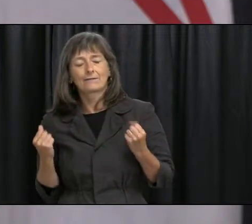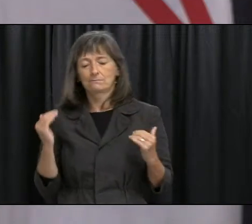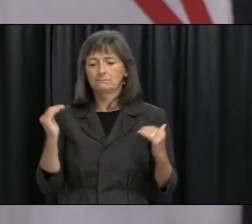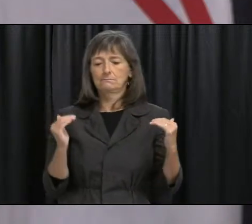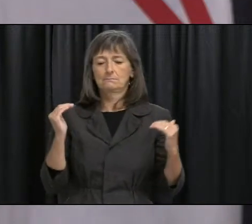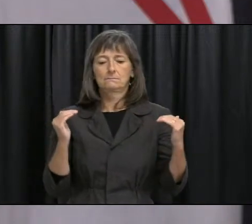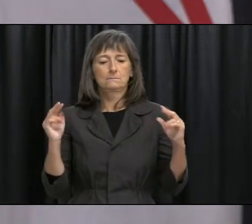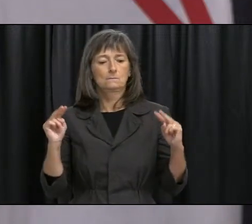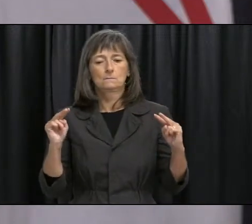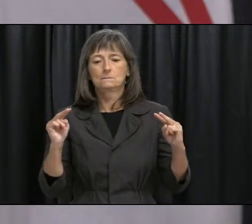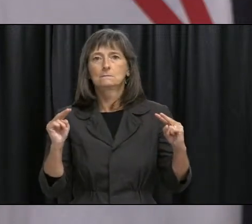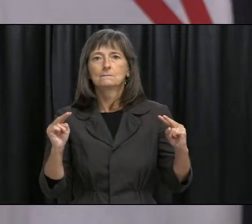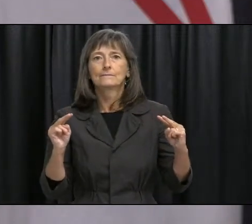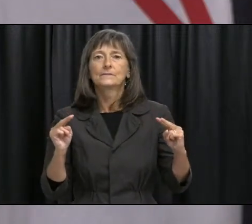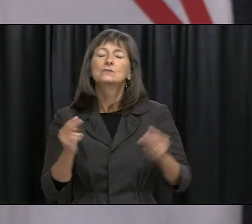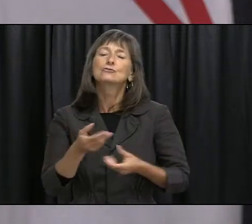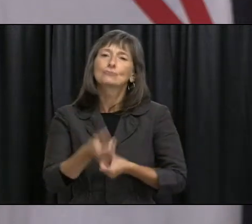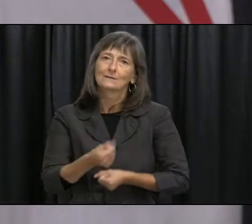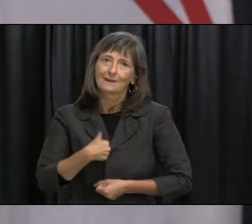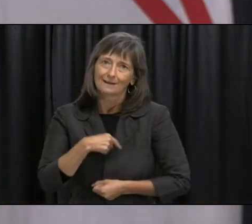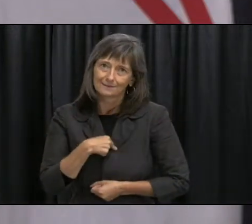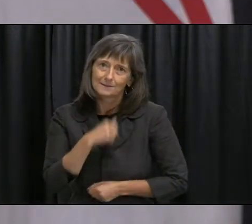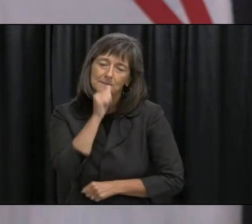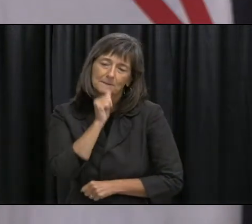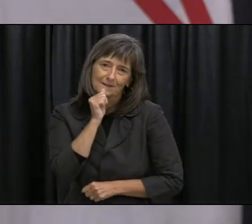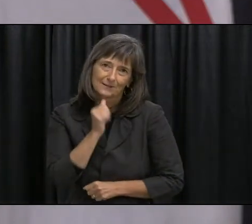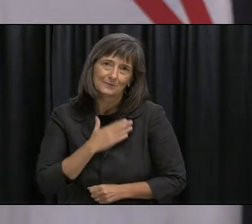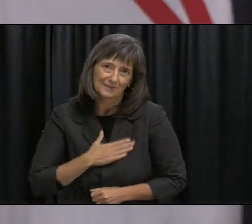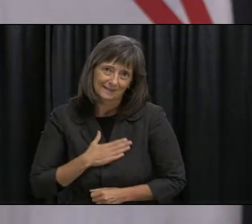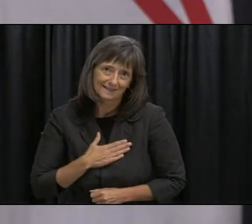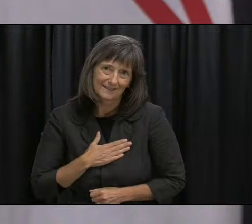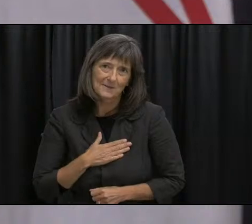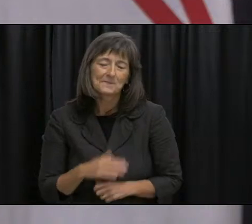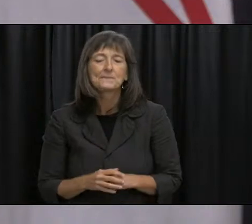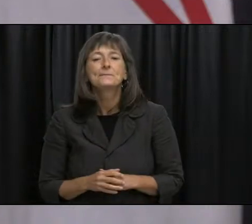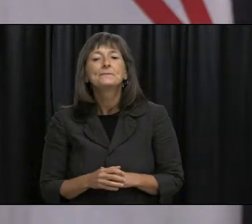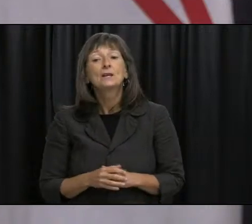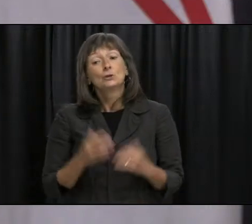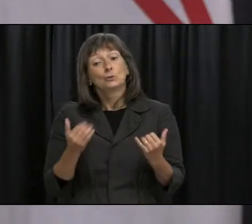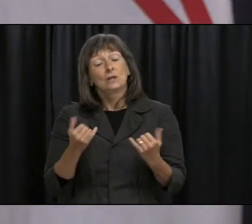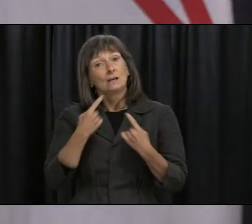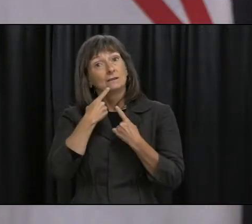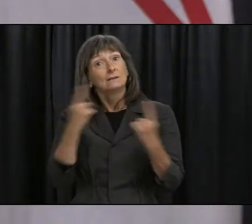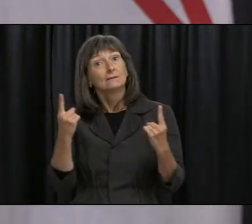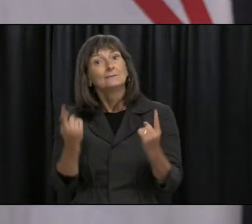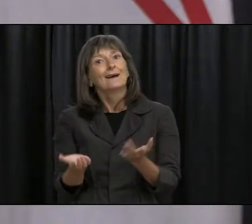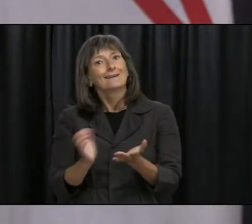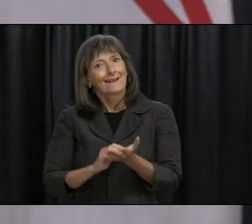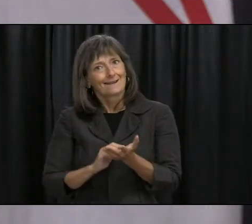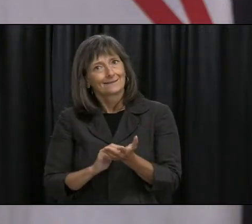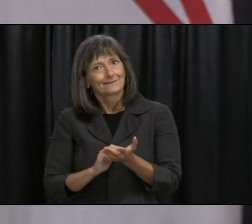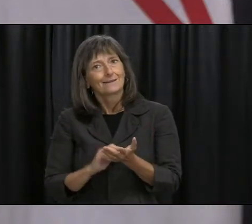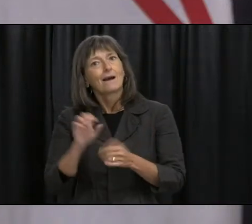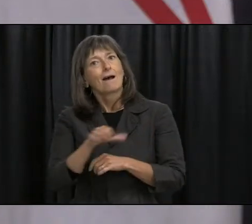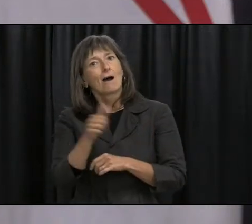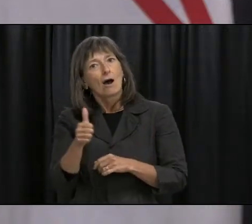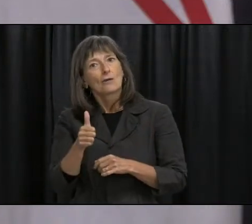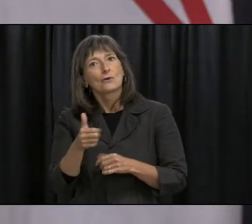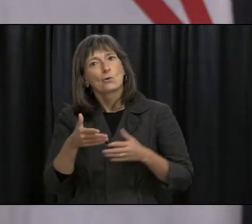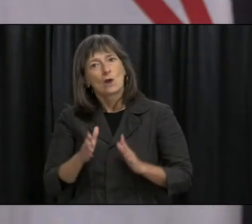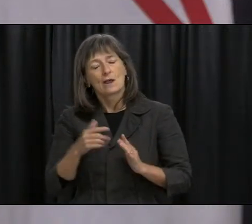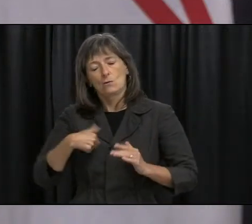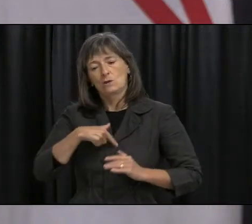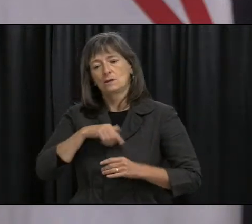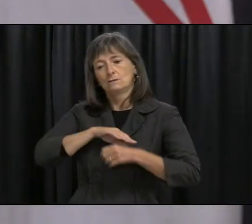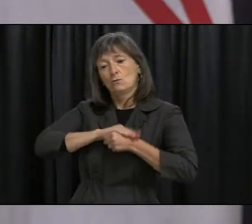continued trust and patience in this regard. Today's announcement is another important step in living with COVID-19, and one